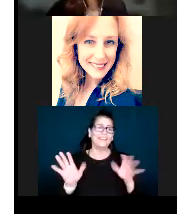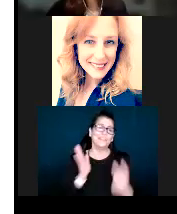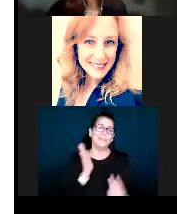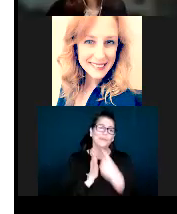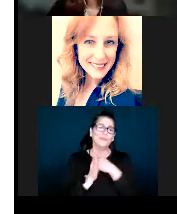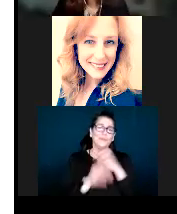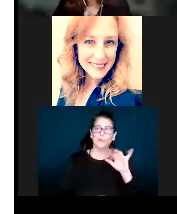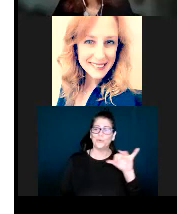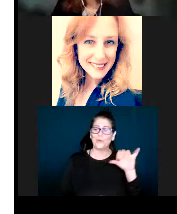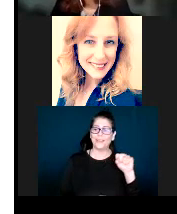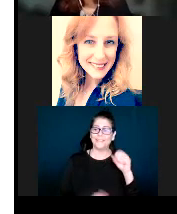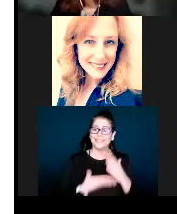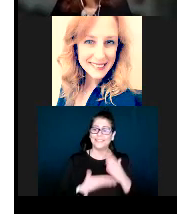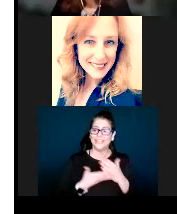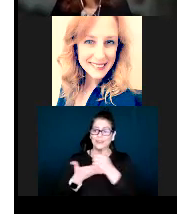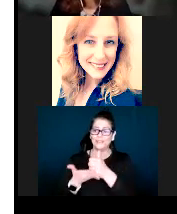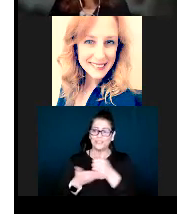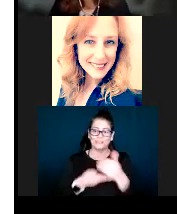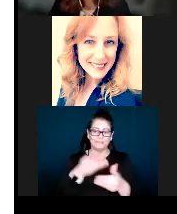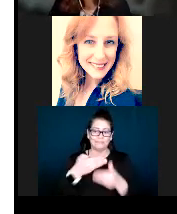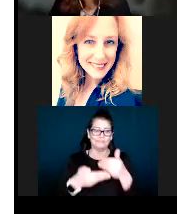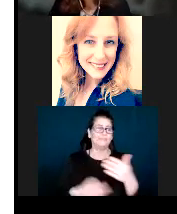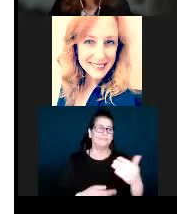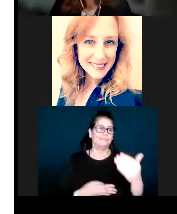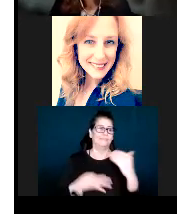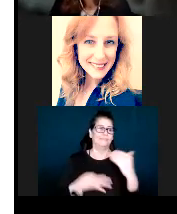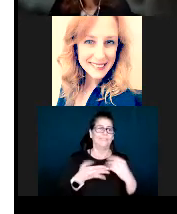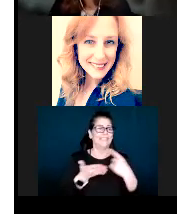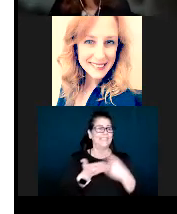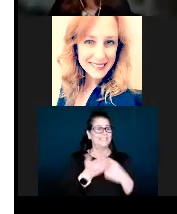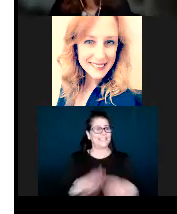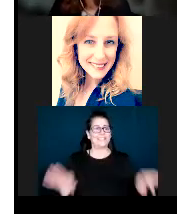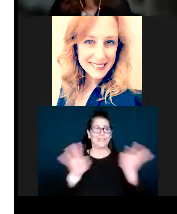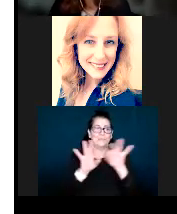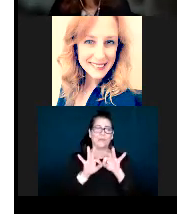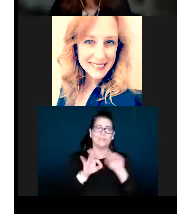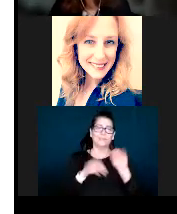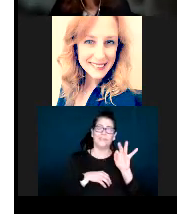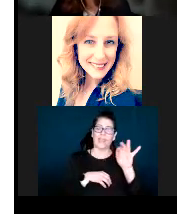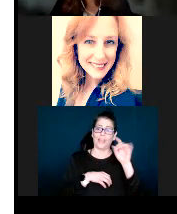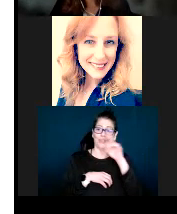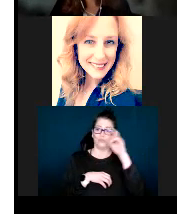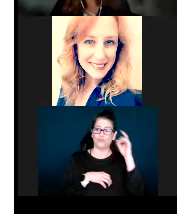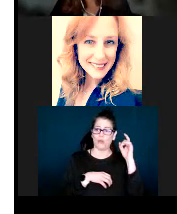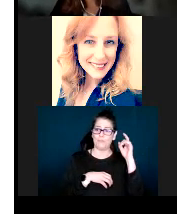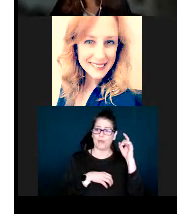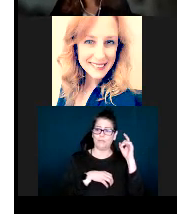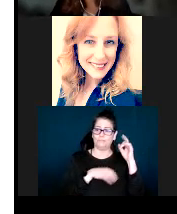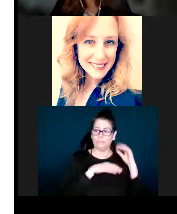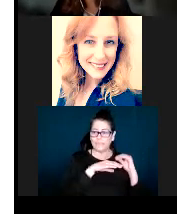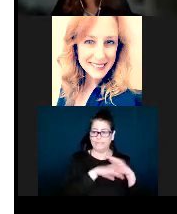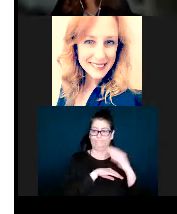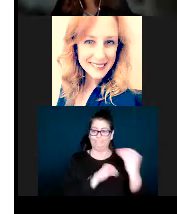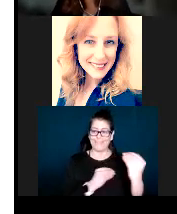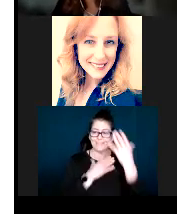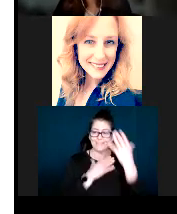process and discussing the importance of a trauma-informed approach to crisis intervention. I'll